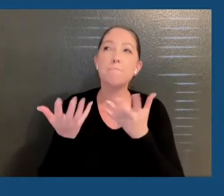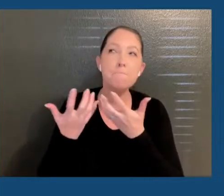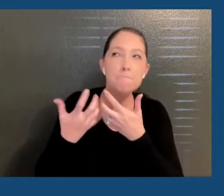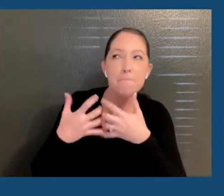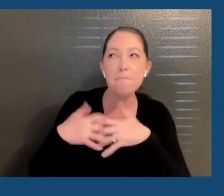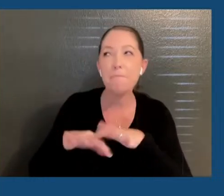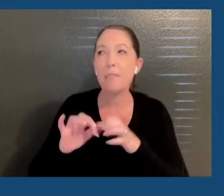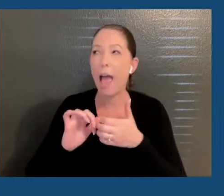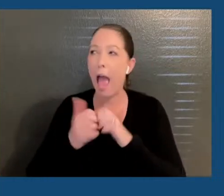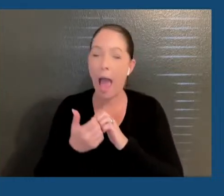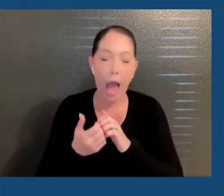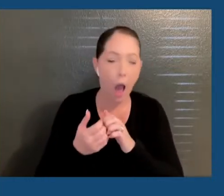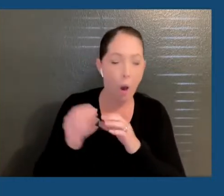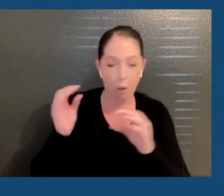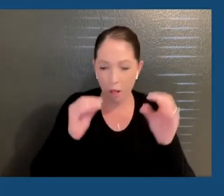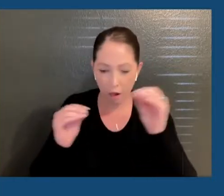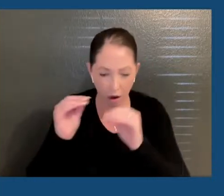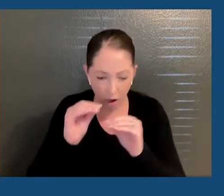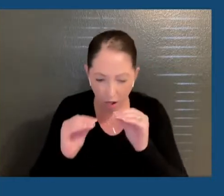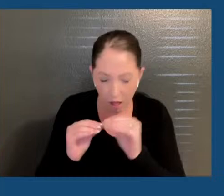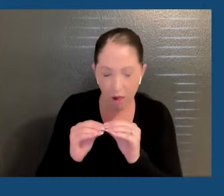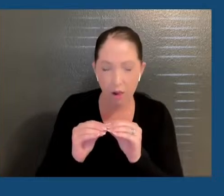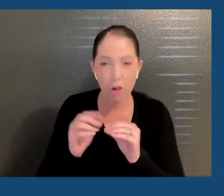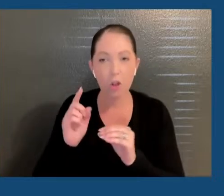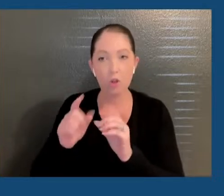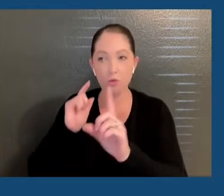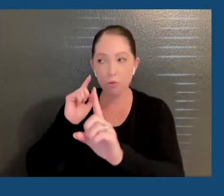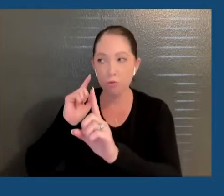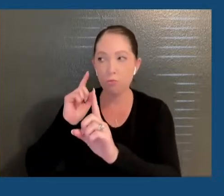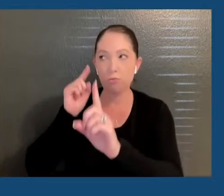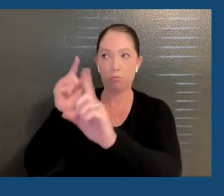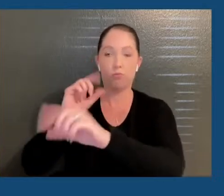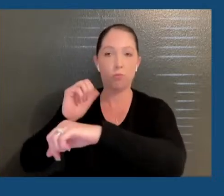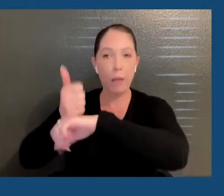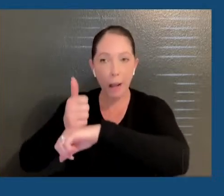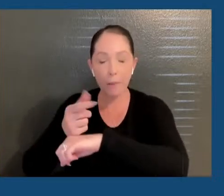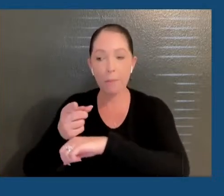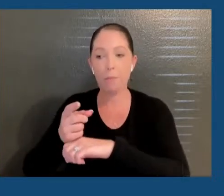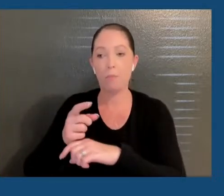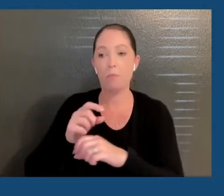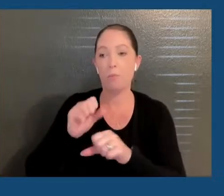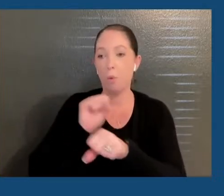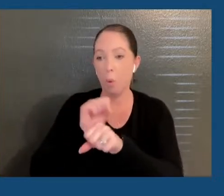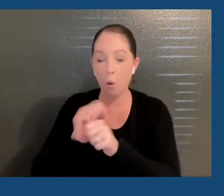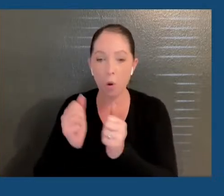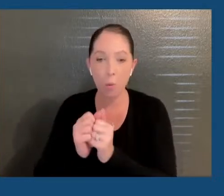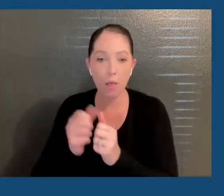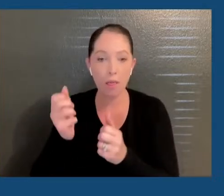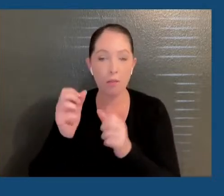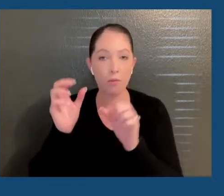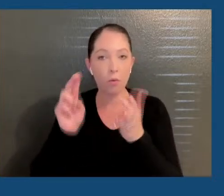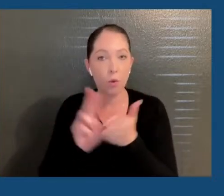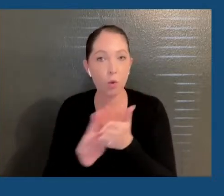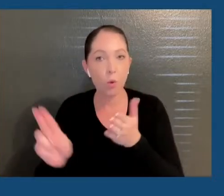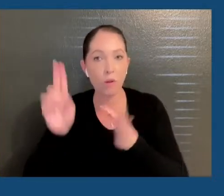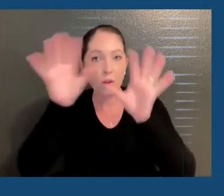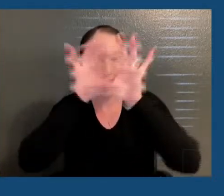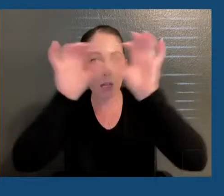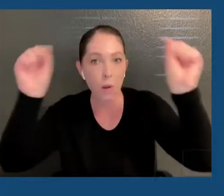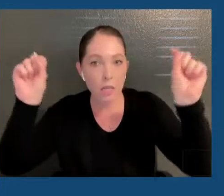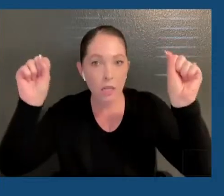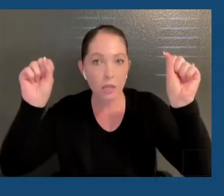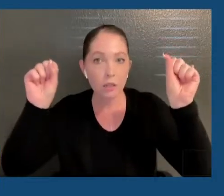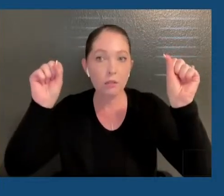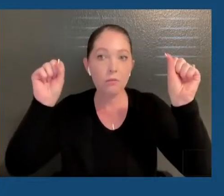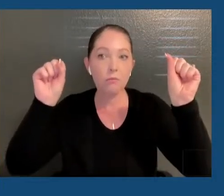you set a goal, you set a mission. You worked with John and all the university presidents, also worked with and talked to the people in the